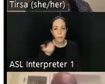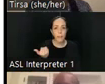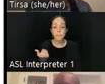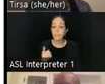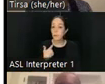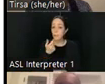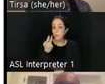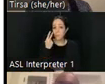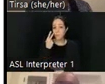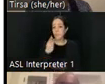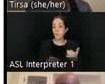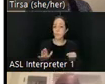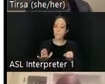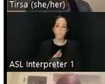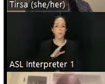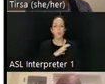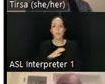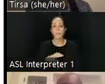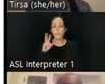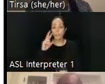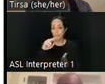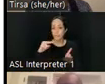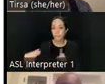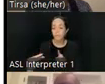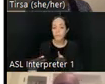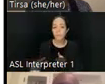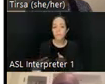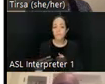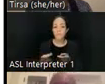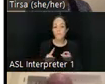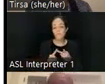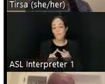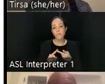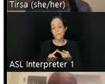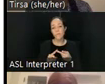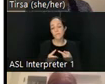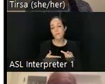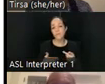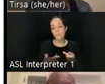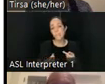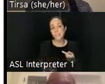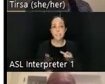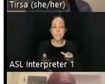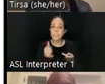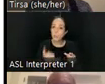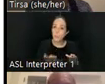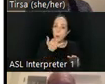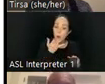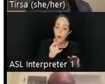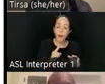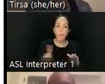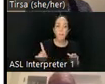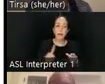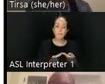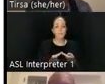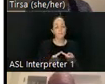commission has to say about this too. I don't think that necessarily a designated seat model is, I don't think it's wrong. I just think it's very